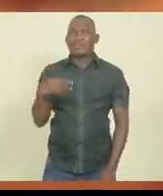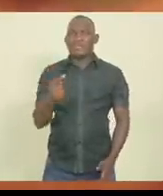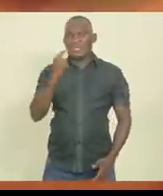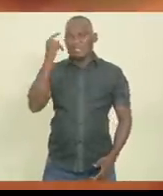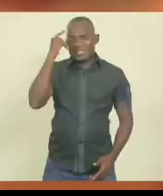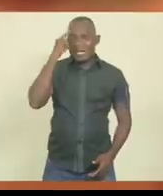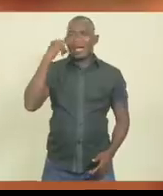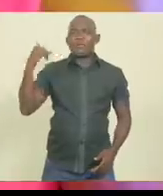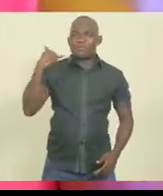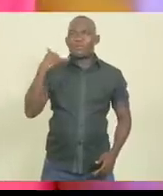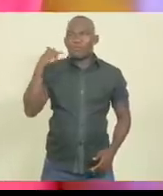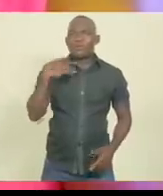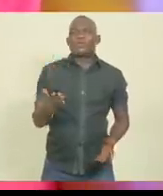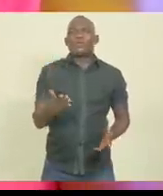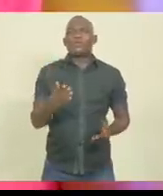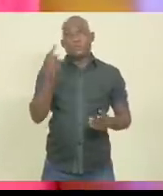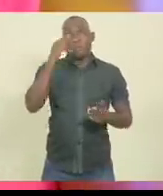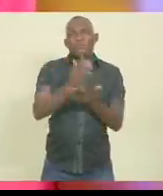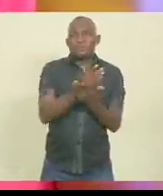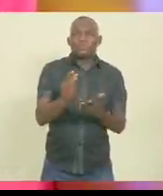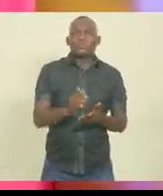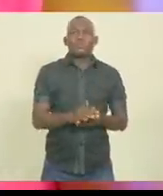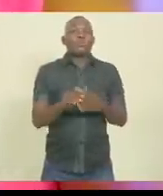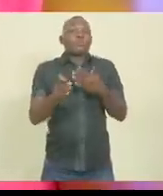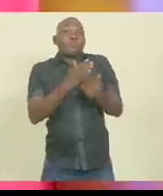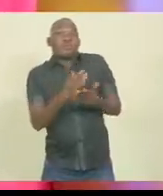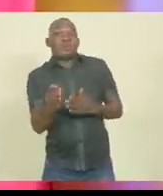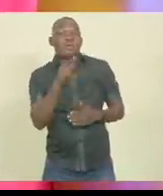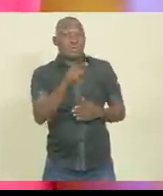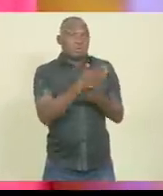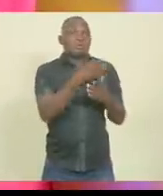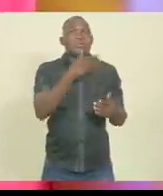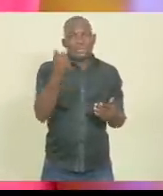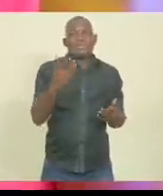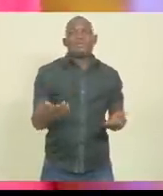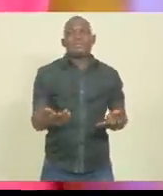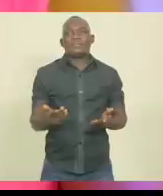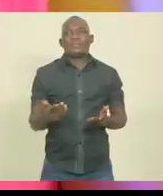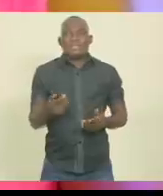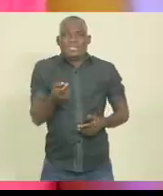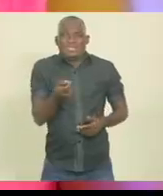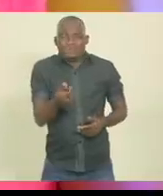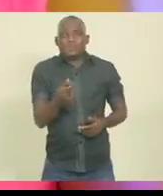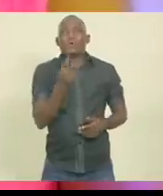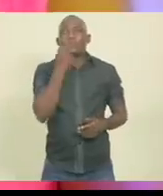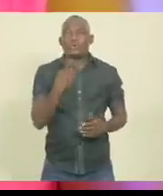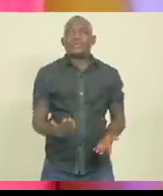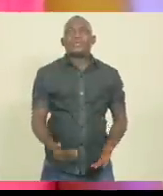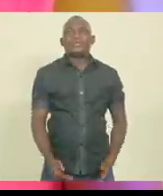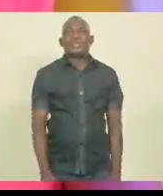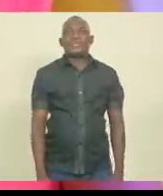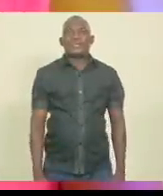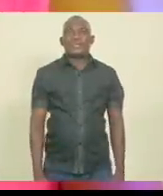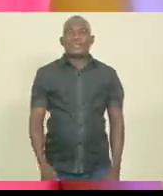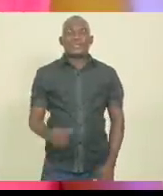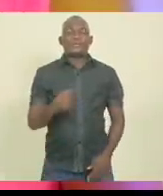on the phone with you throughout the cooking. Whatever. Your hand did the cooking with a little directions from moi.